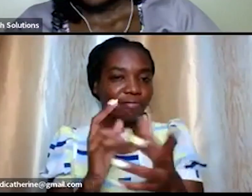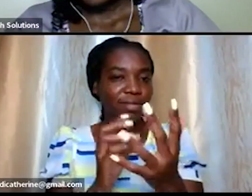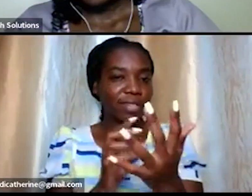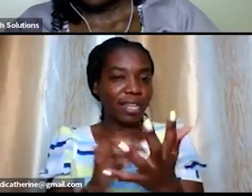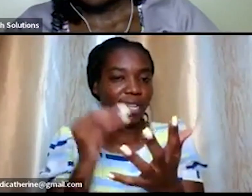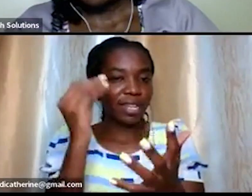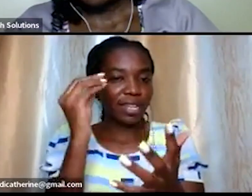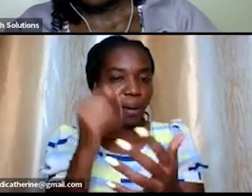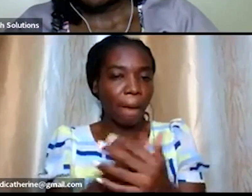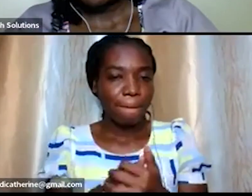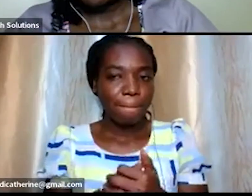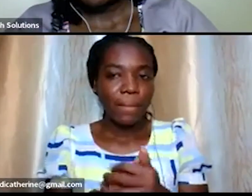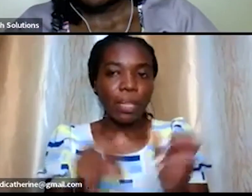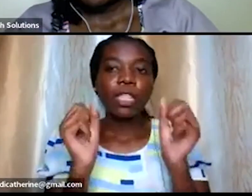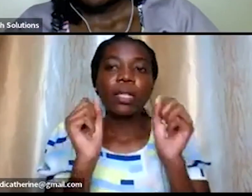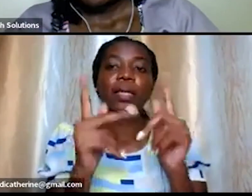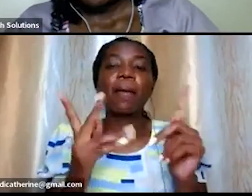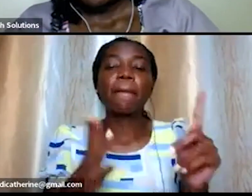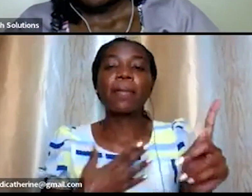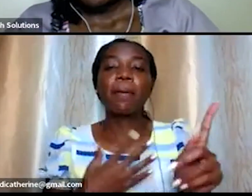Okay, what I can say,